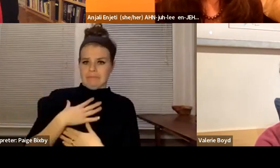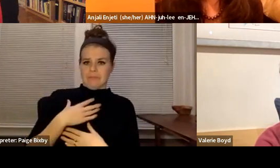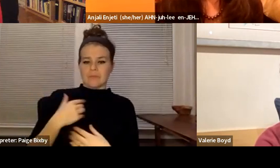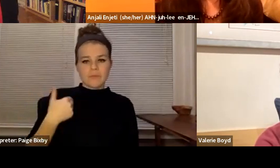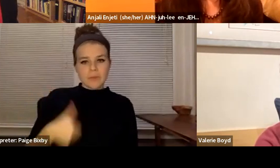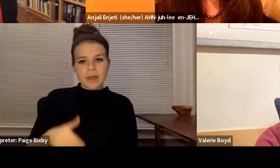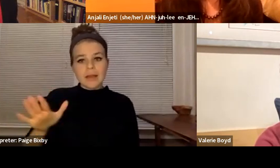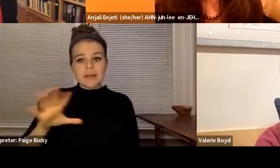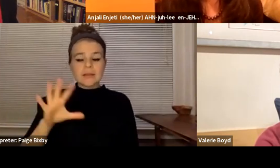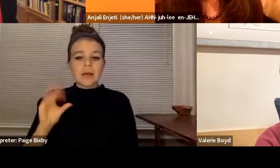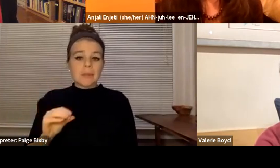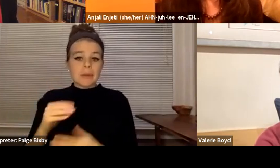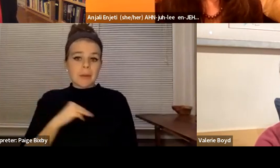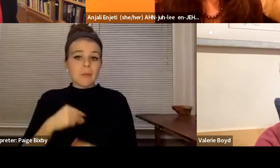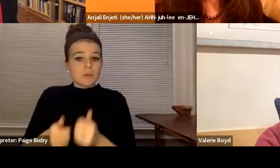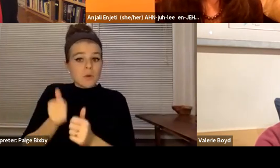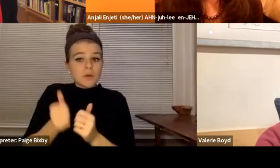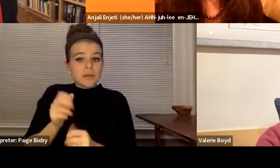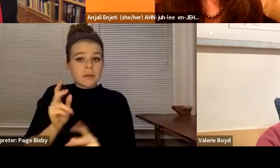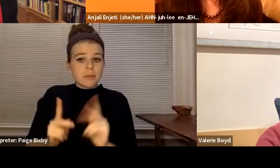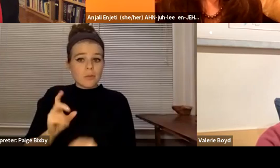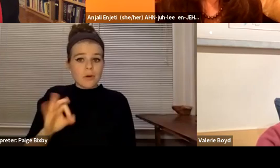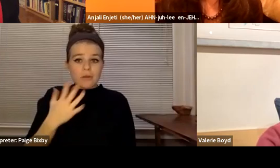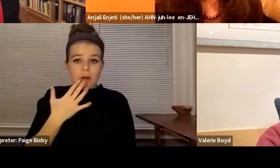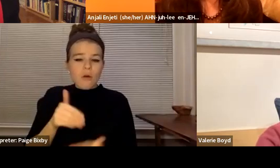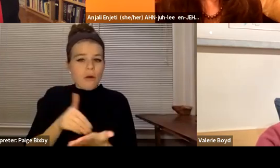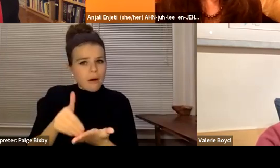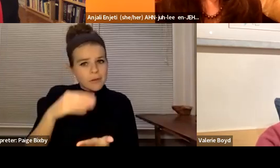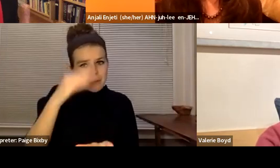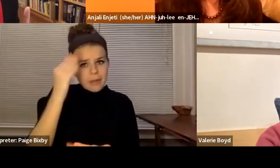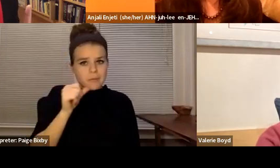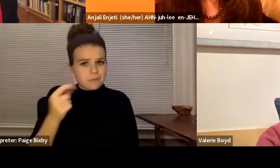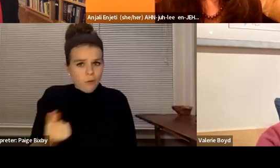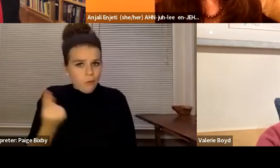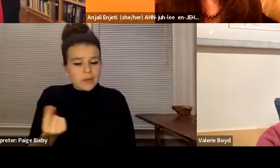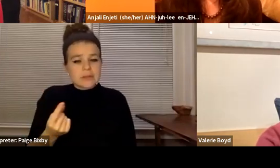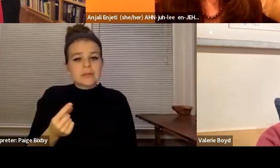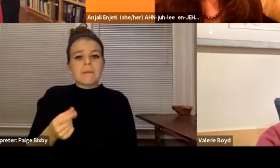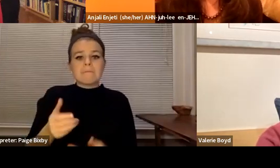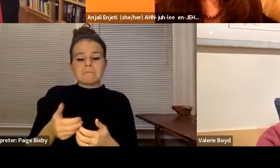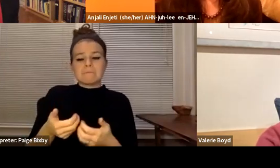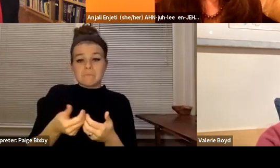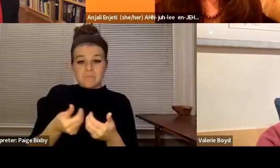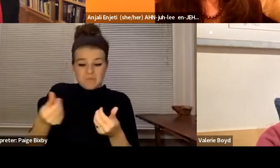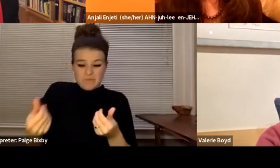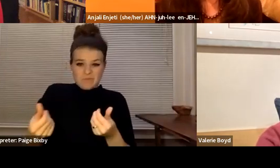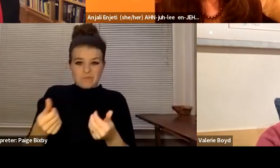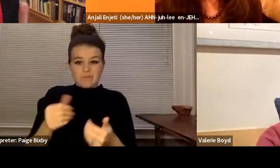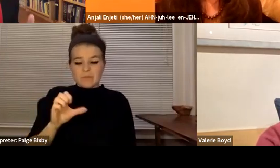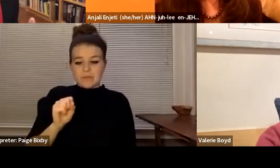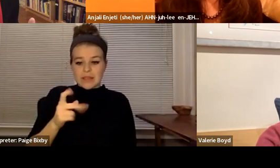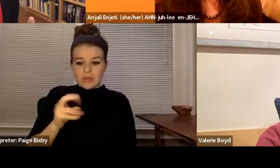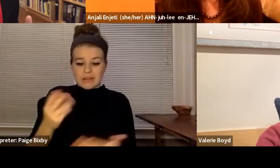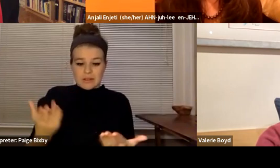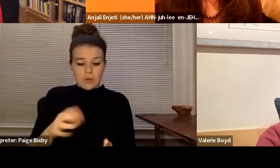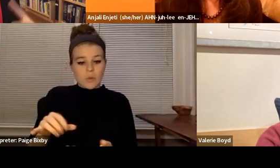company members were mostly people of color, often, but not only Black. And in segregated Western New York, it was really important for me to see